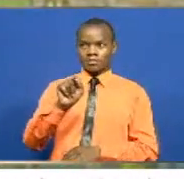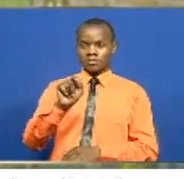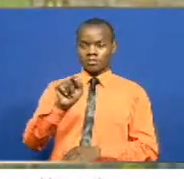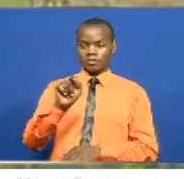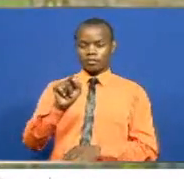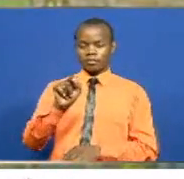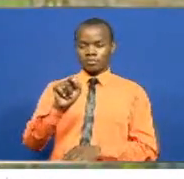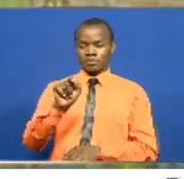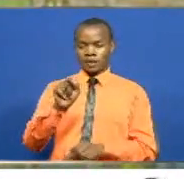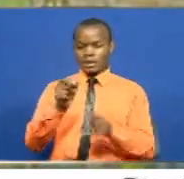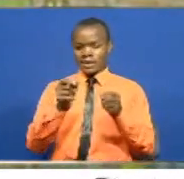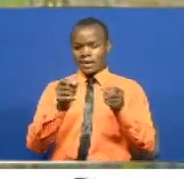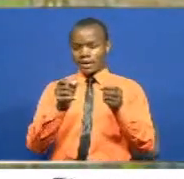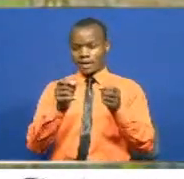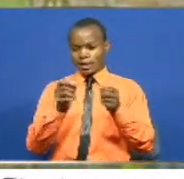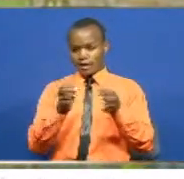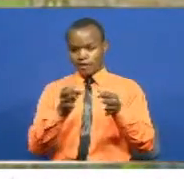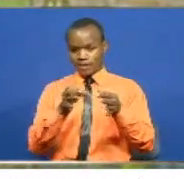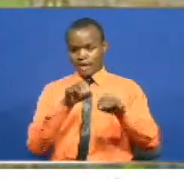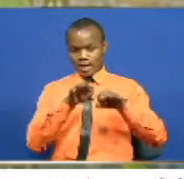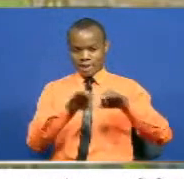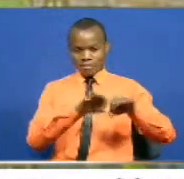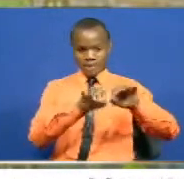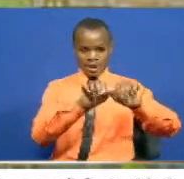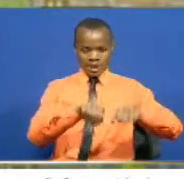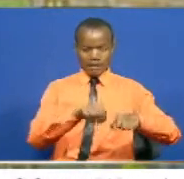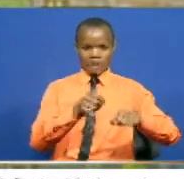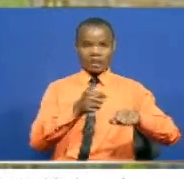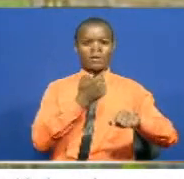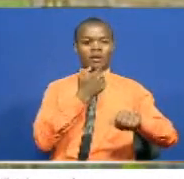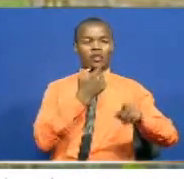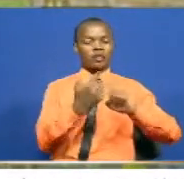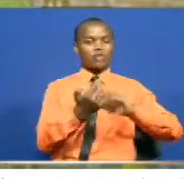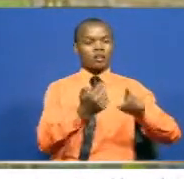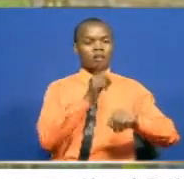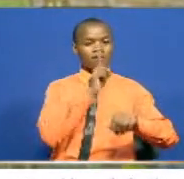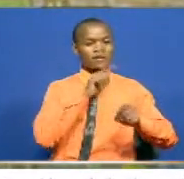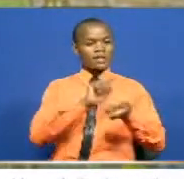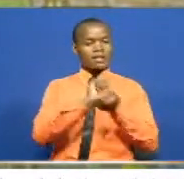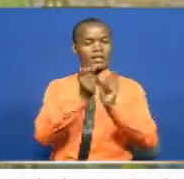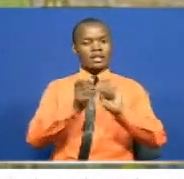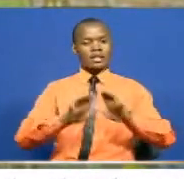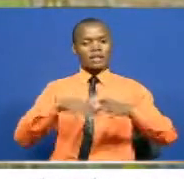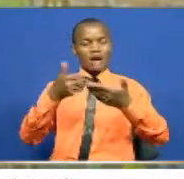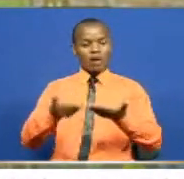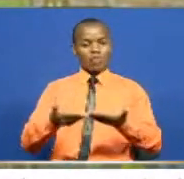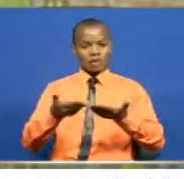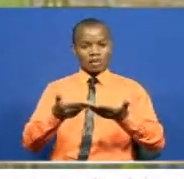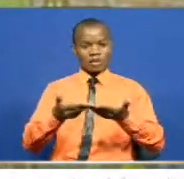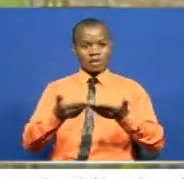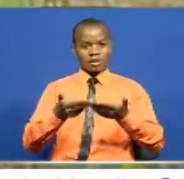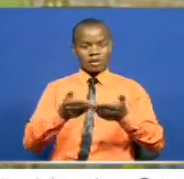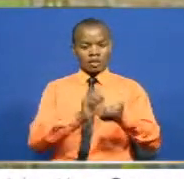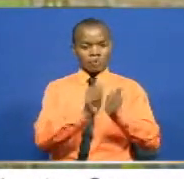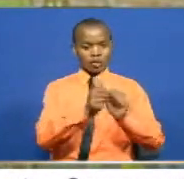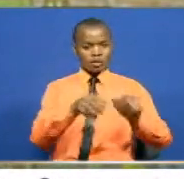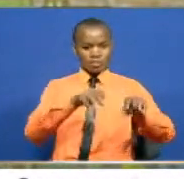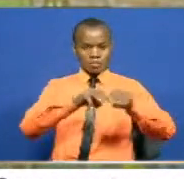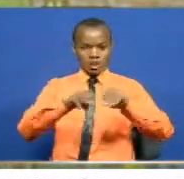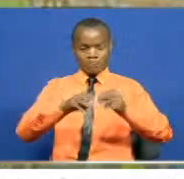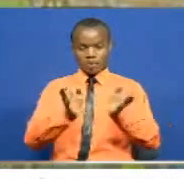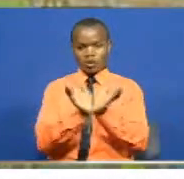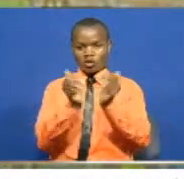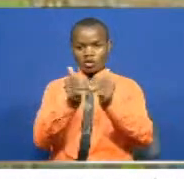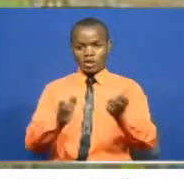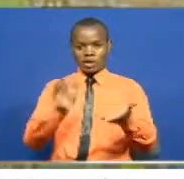this aspect, because you have mentioned it. How has it changed game management for you as a coach,